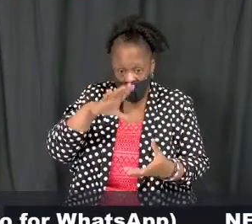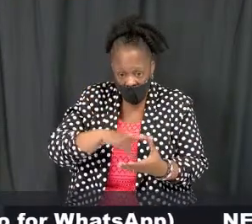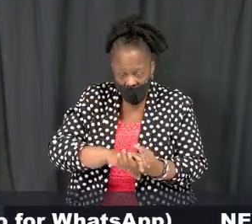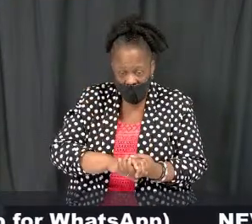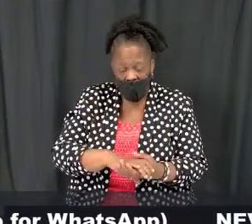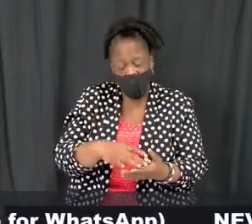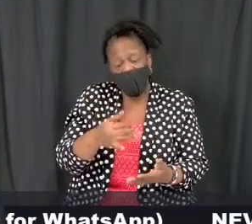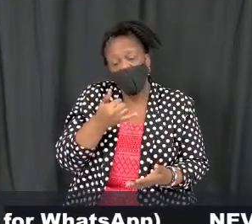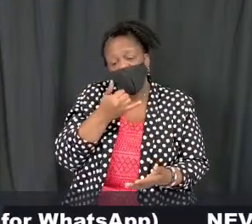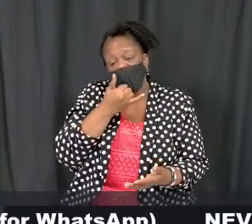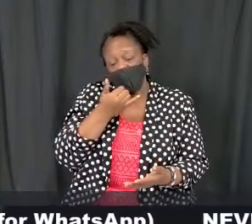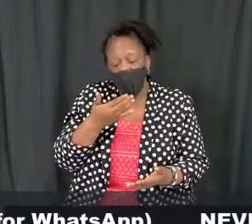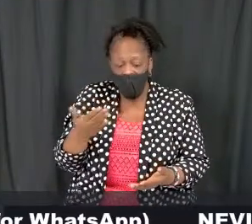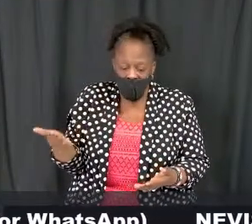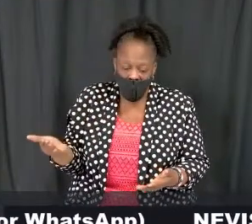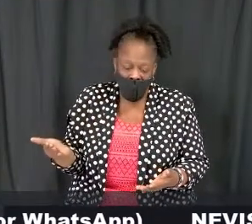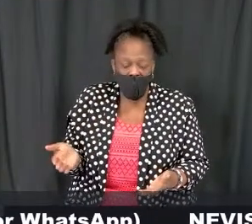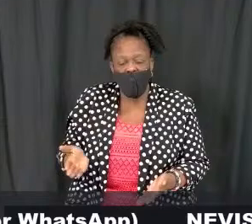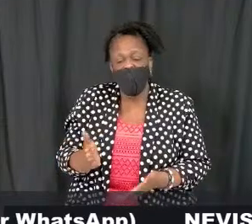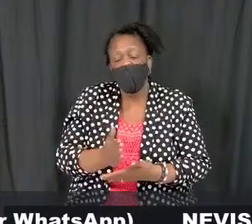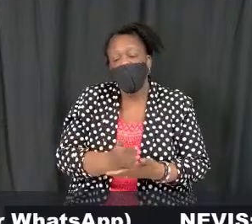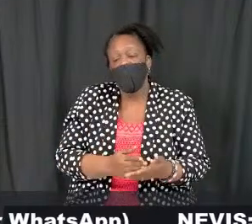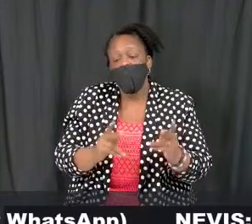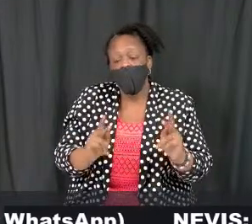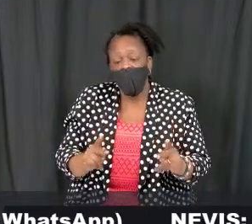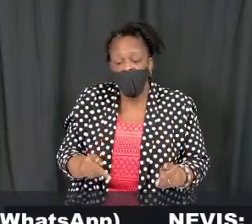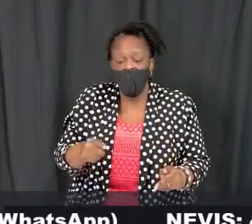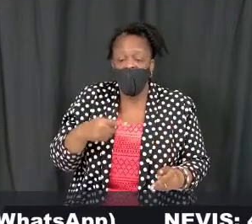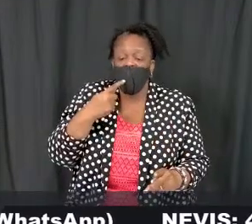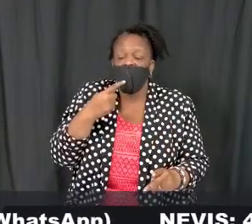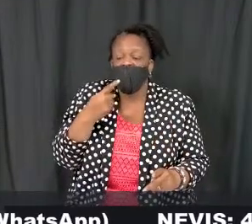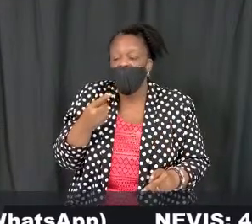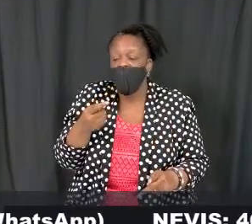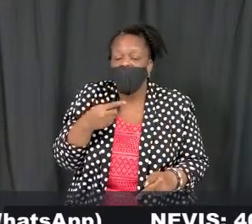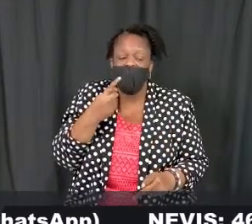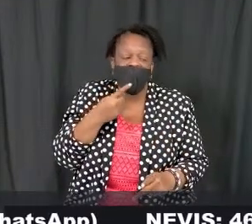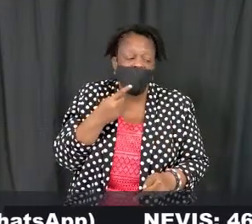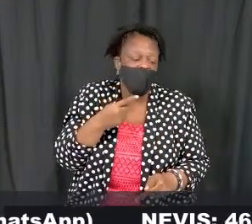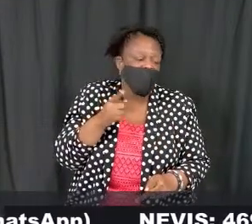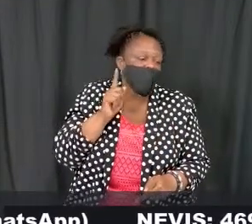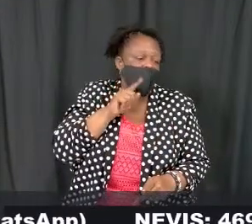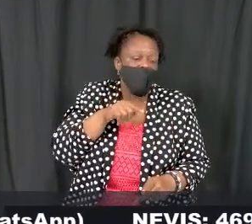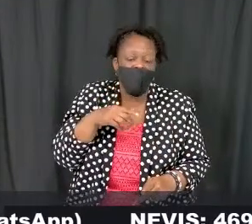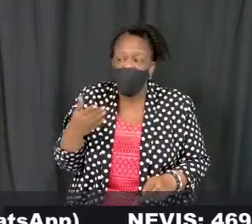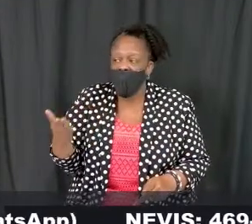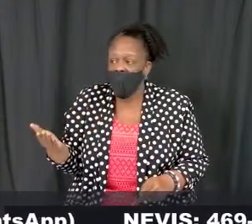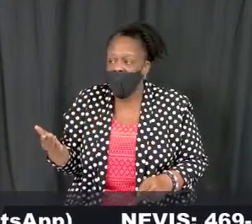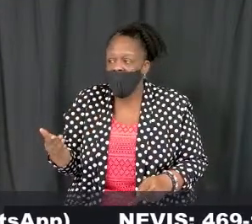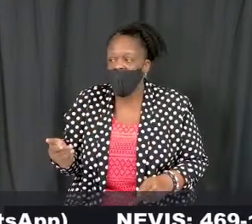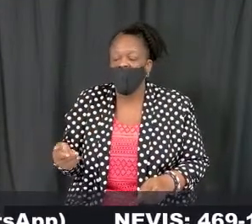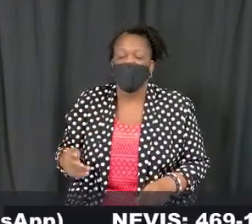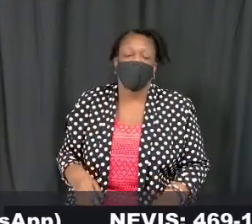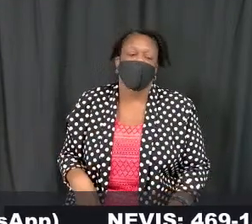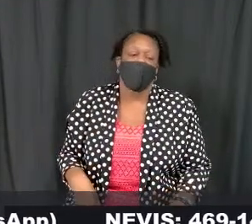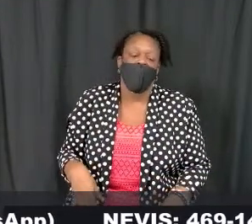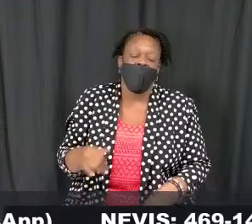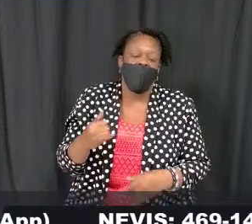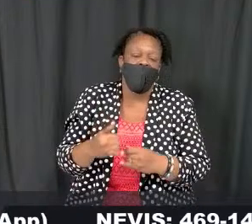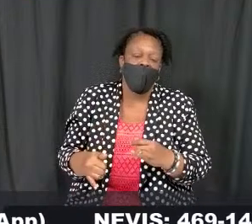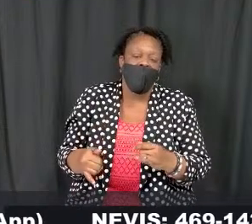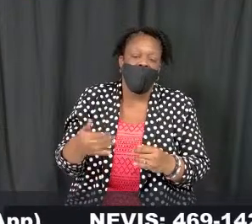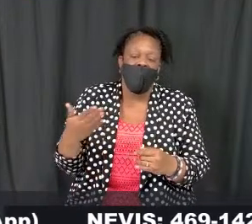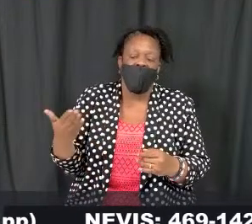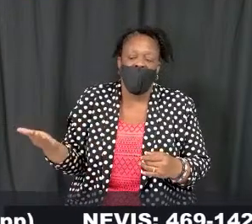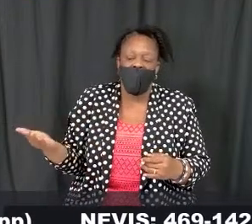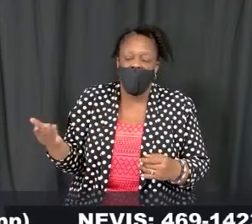And they're still coming up with things from time to time. The latest thing that they have come